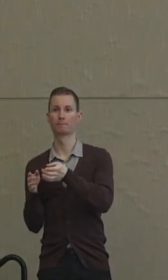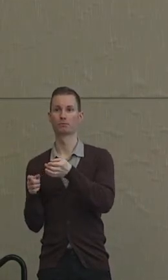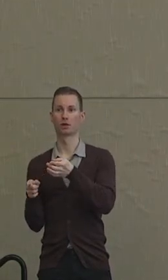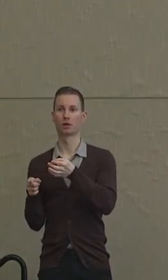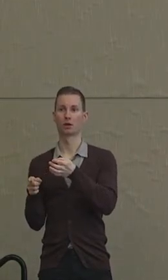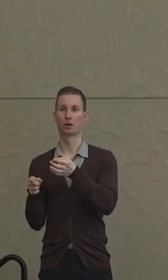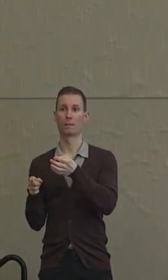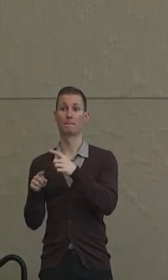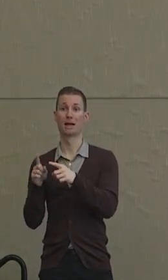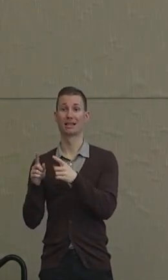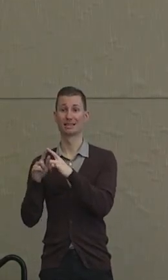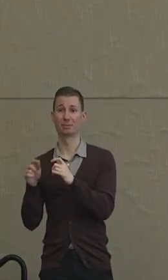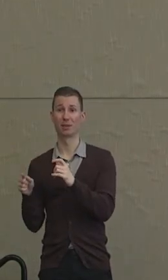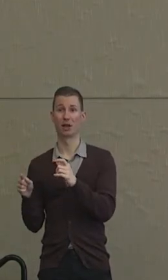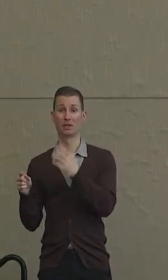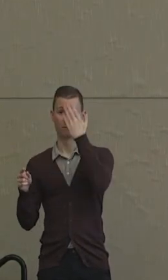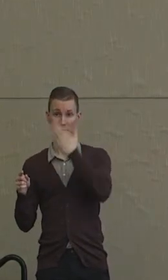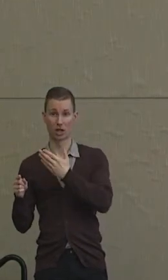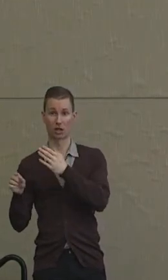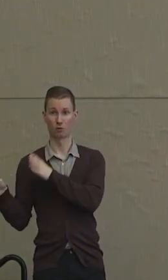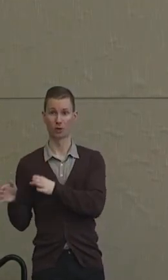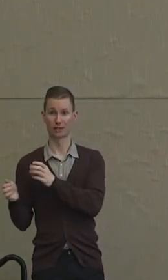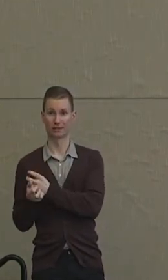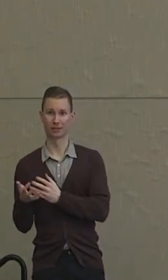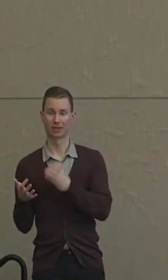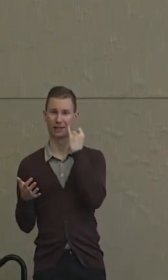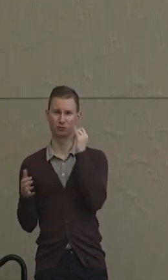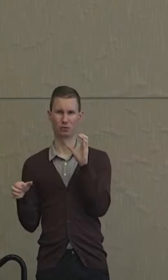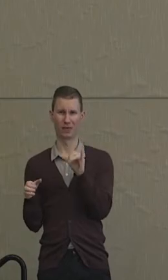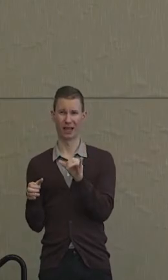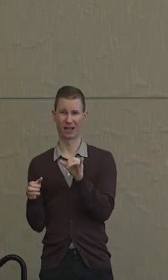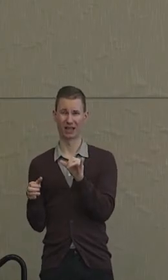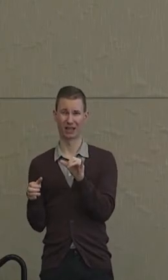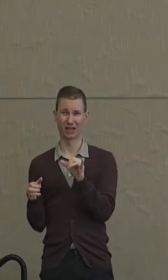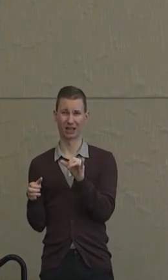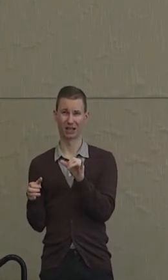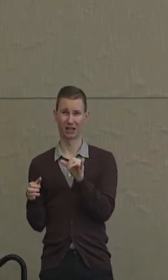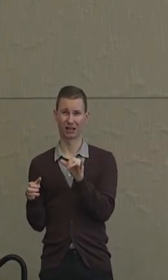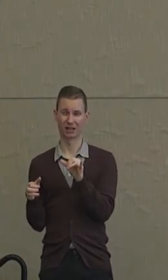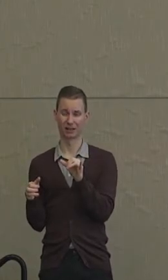the organizing, if we do that, does it not discount